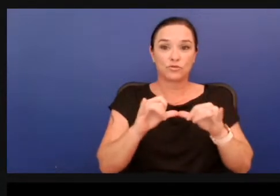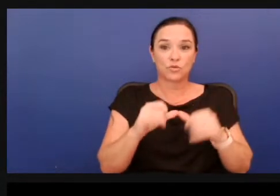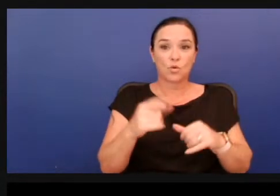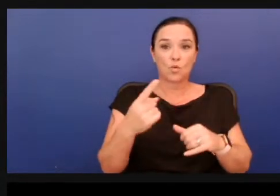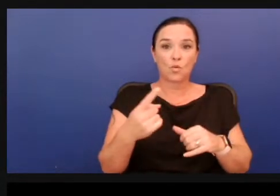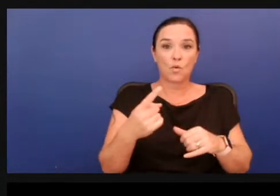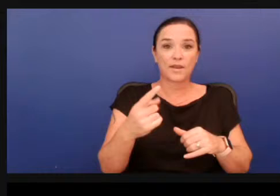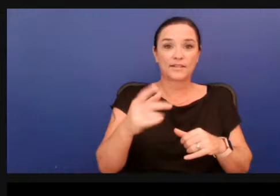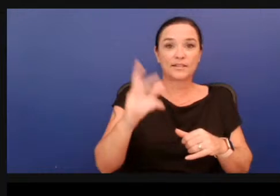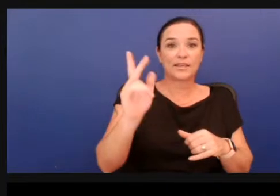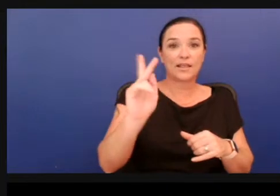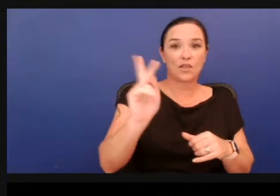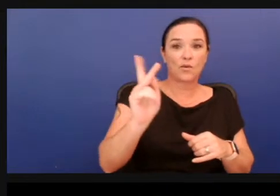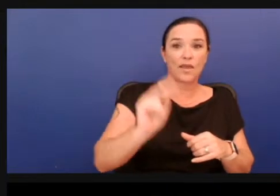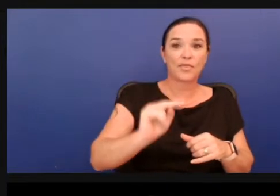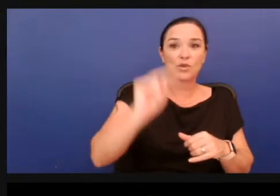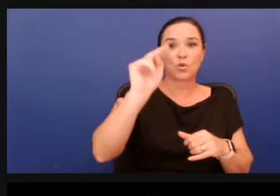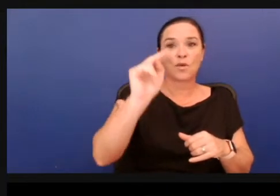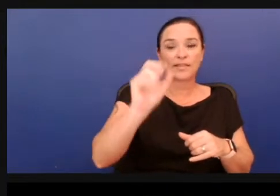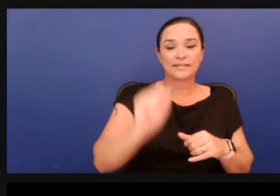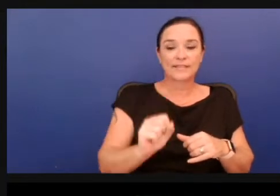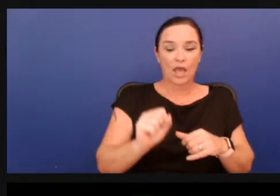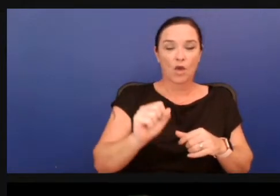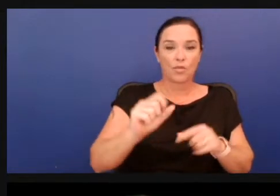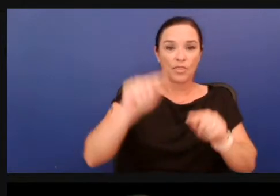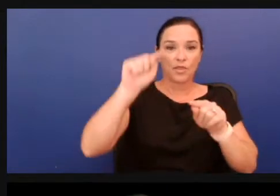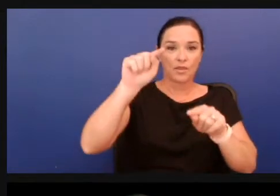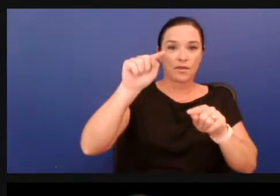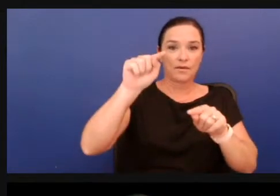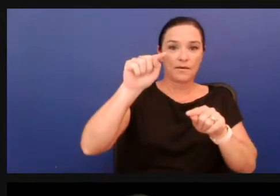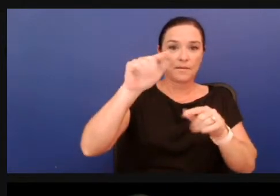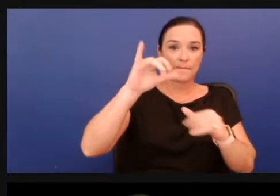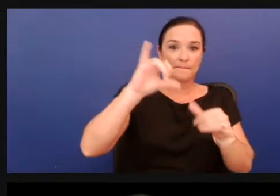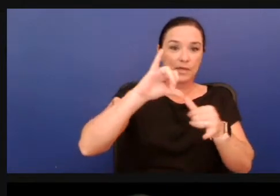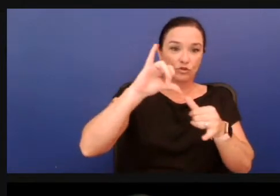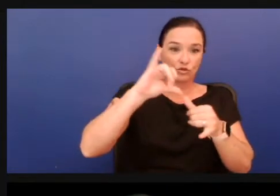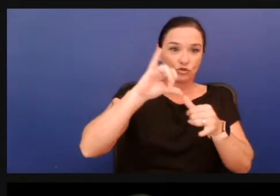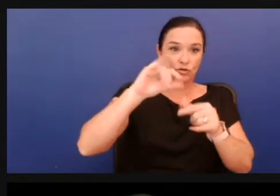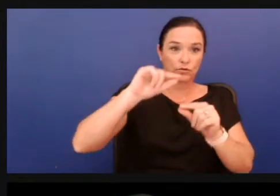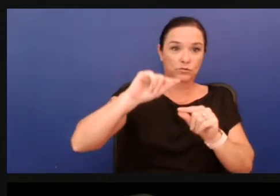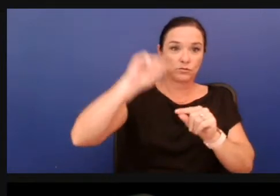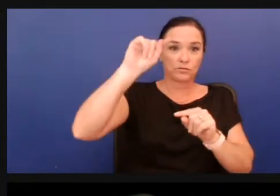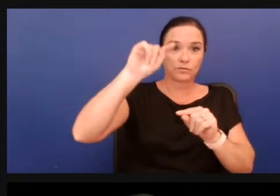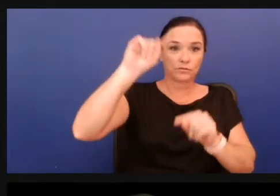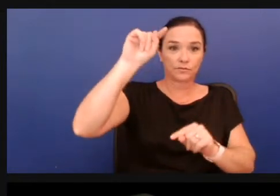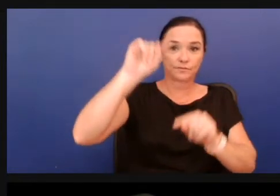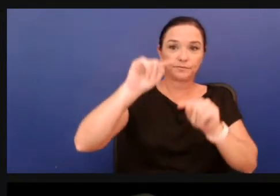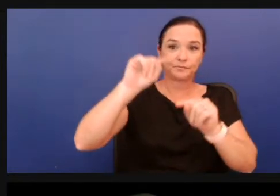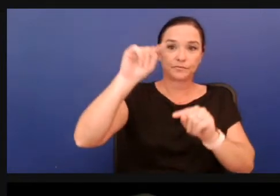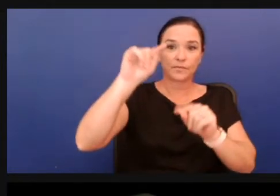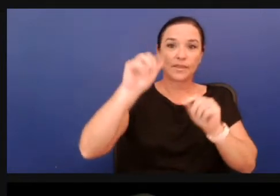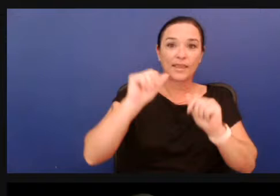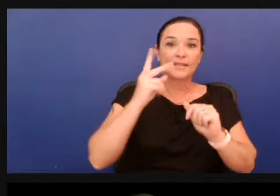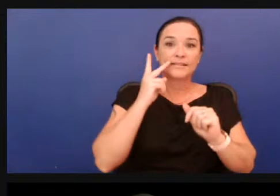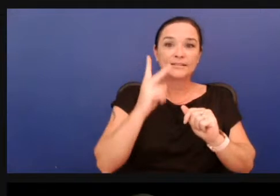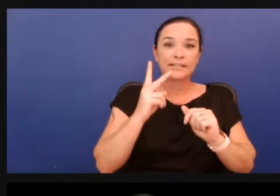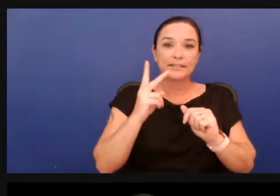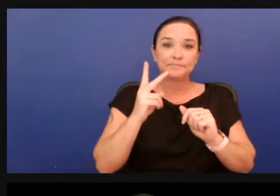It's the north-south distance across a crater right here, this upper panel right here. And you can see that it